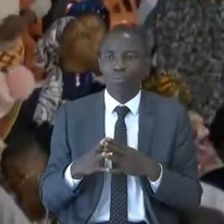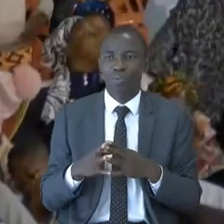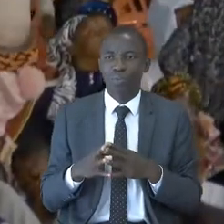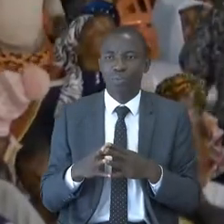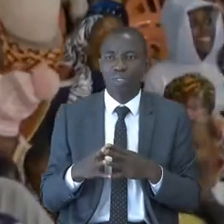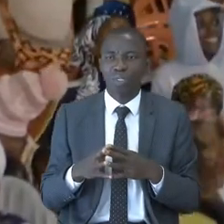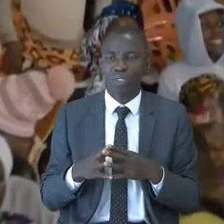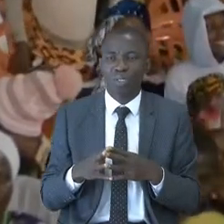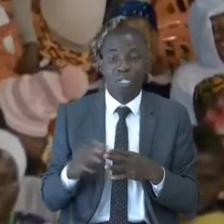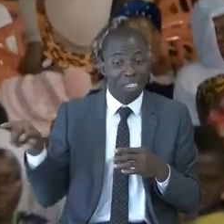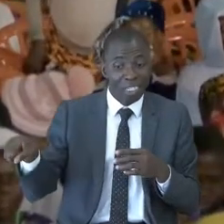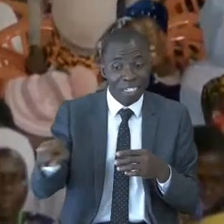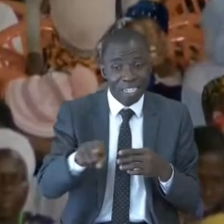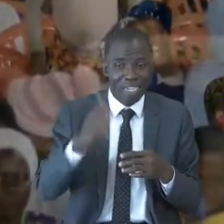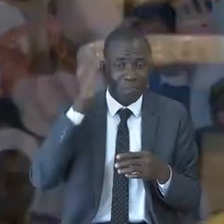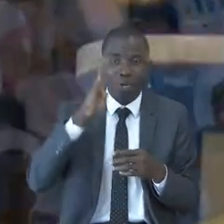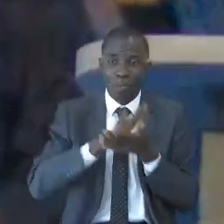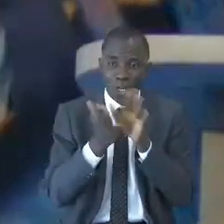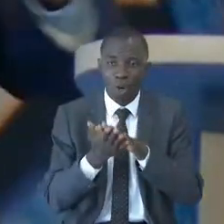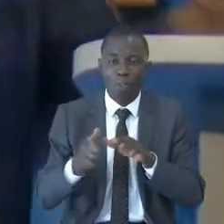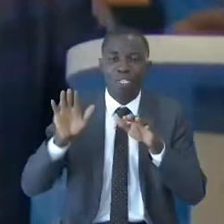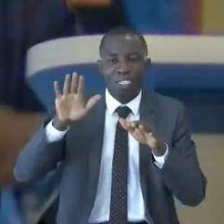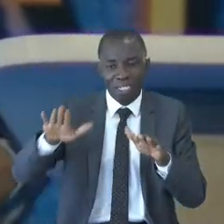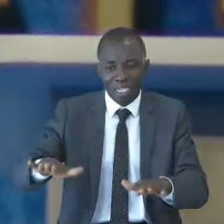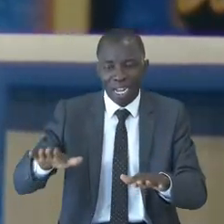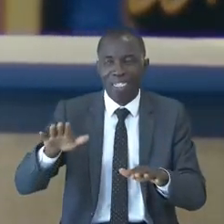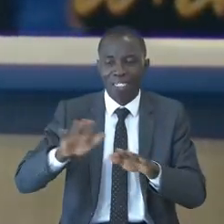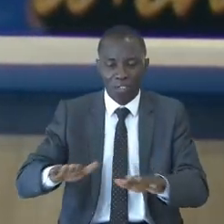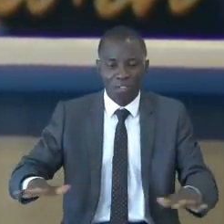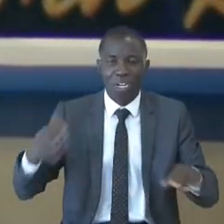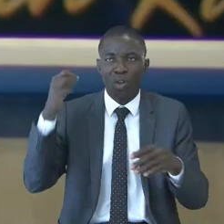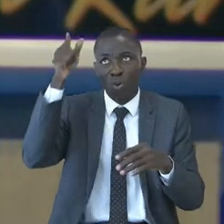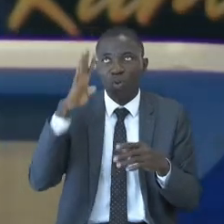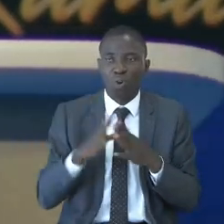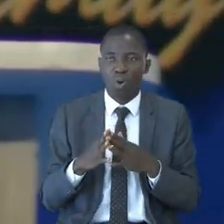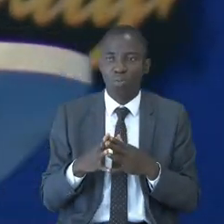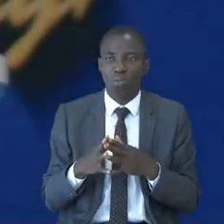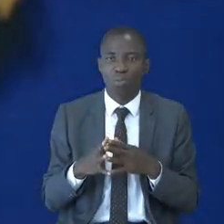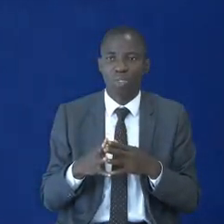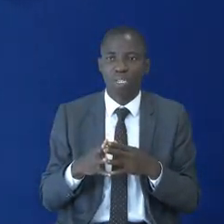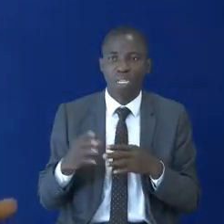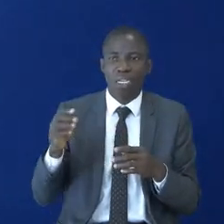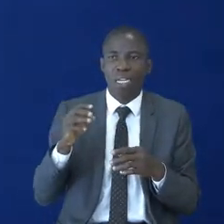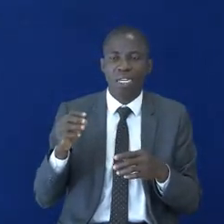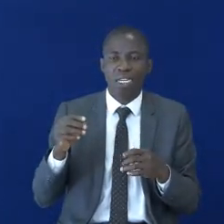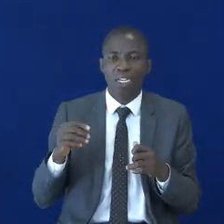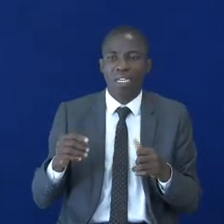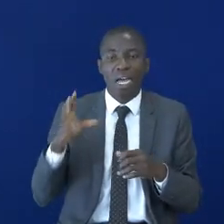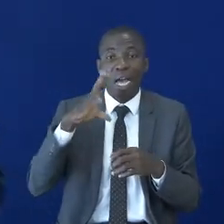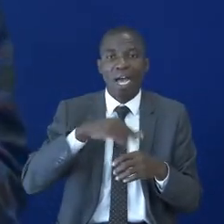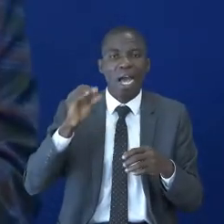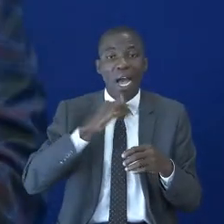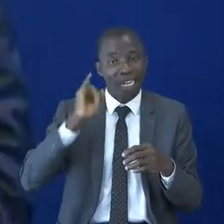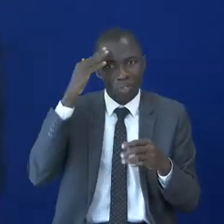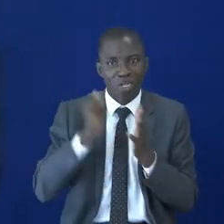become child of God. No, I don't mean, you know, everybody. Nobody wants to be a child of the devil. They